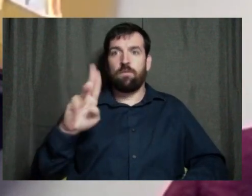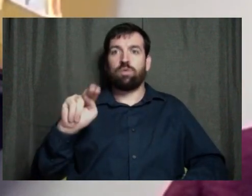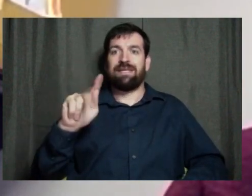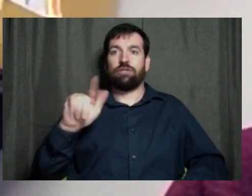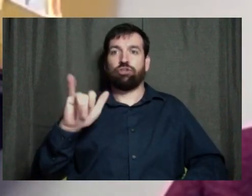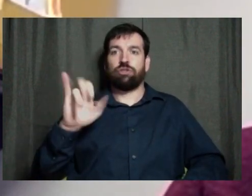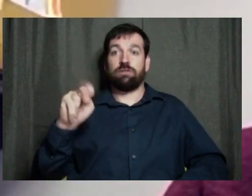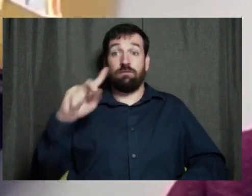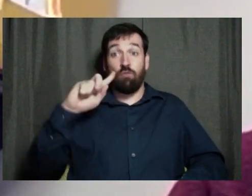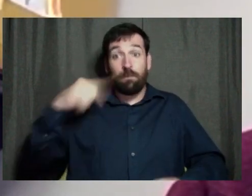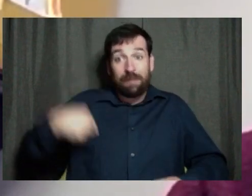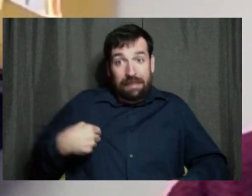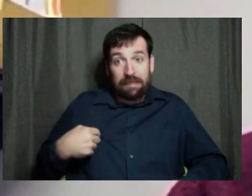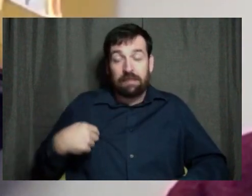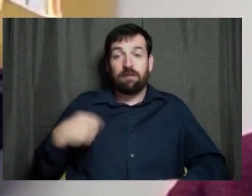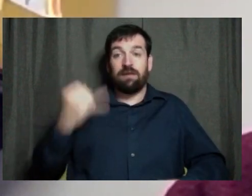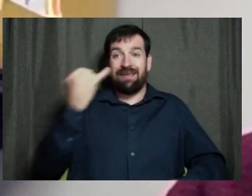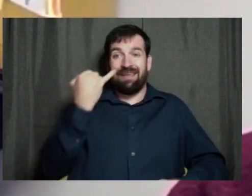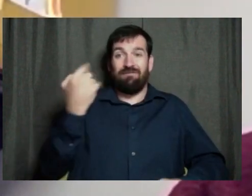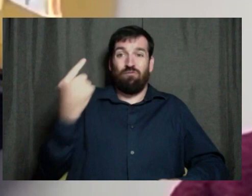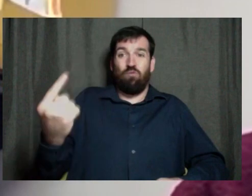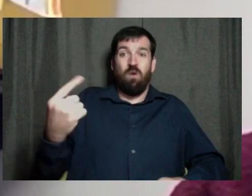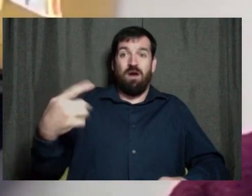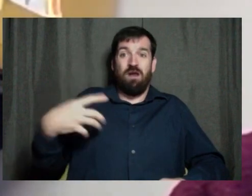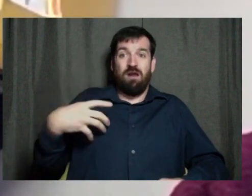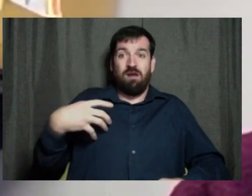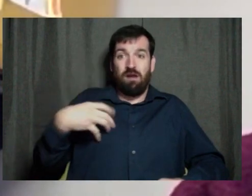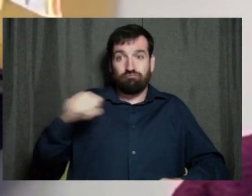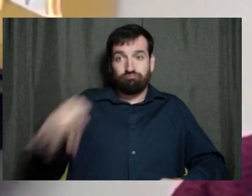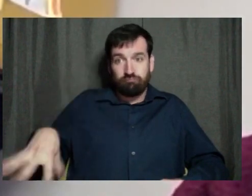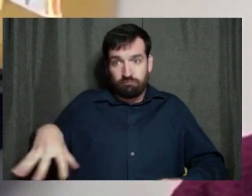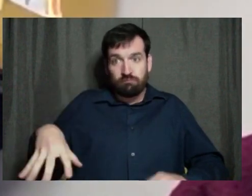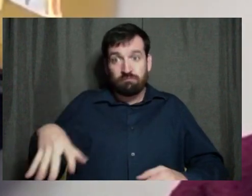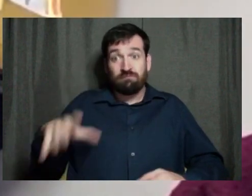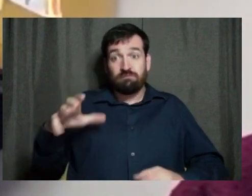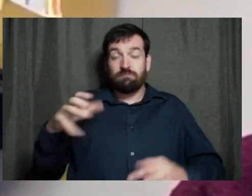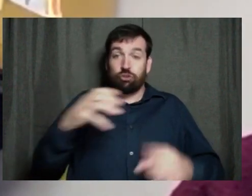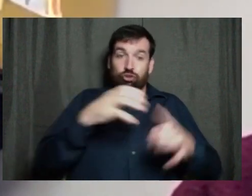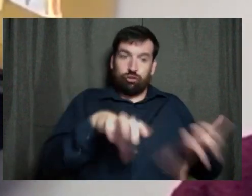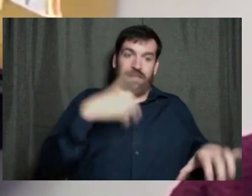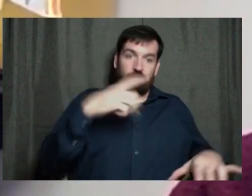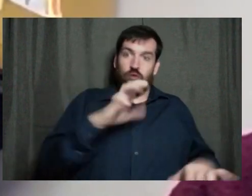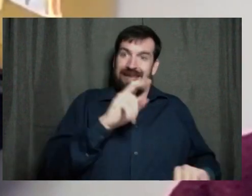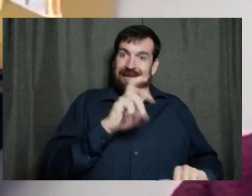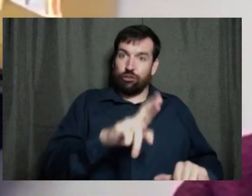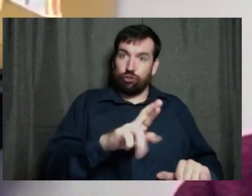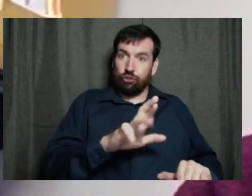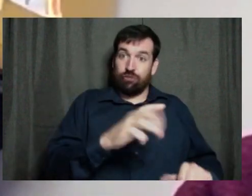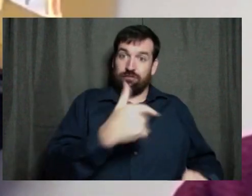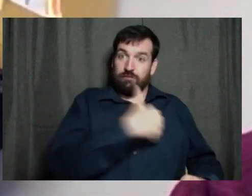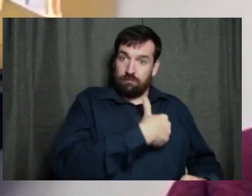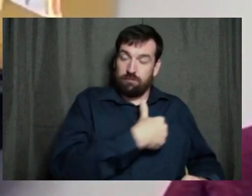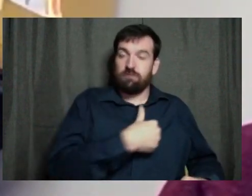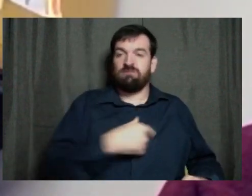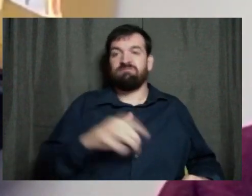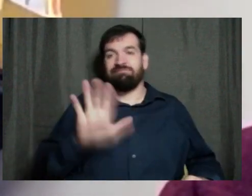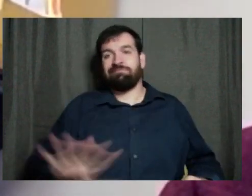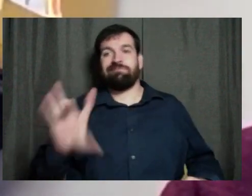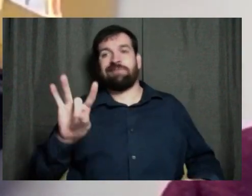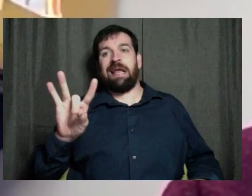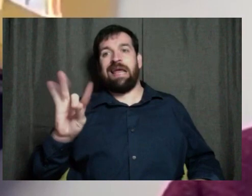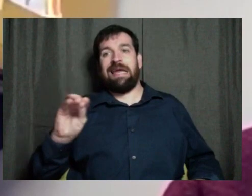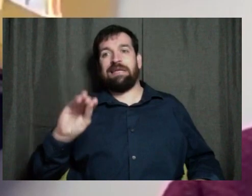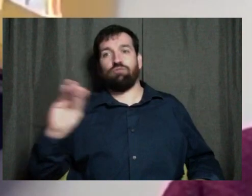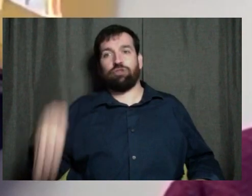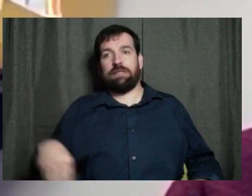me, even if I got a single mastectomy, my chance of getting cancer in my other breast was about 80%. So that was